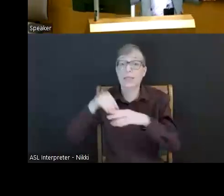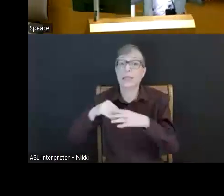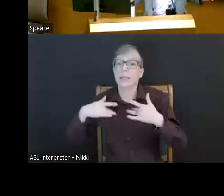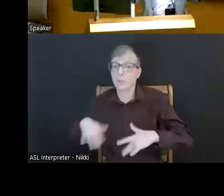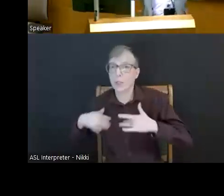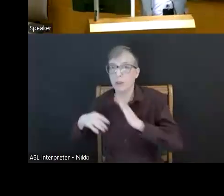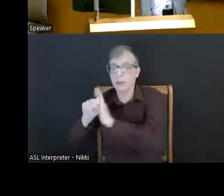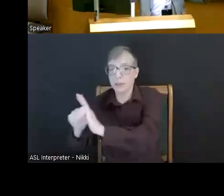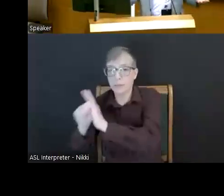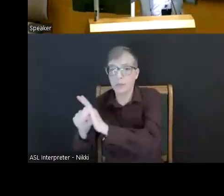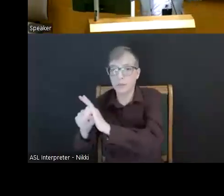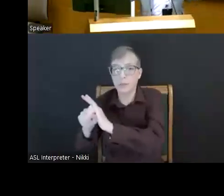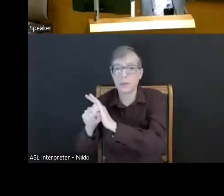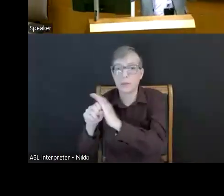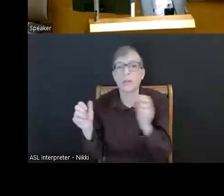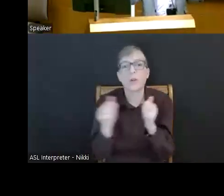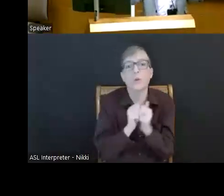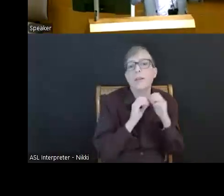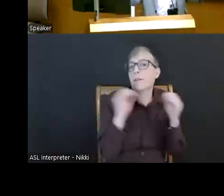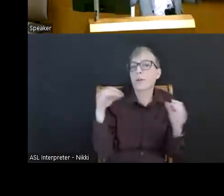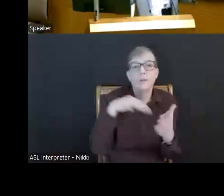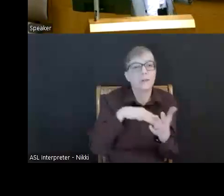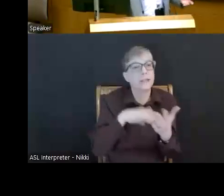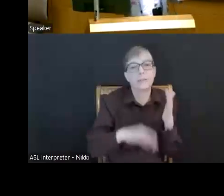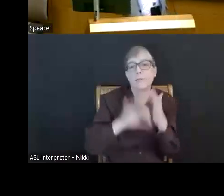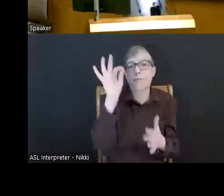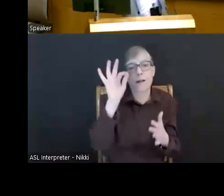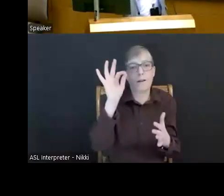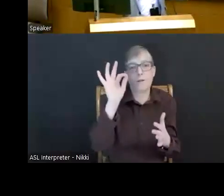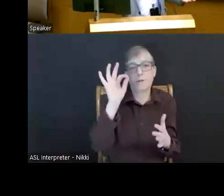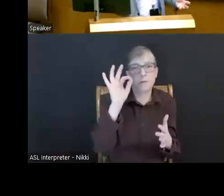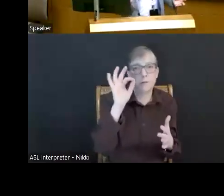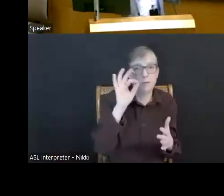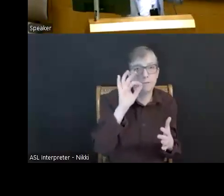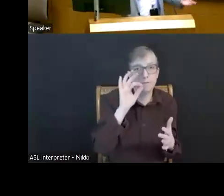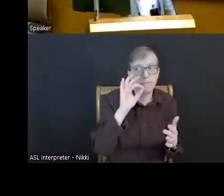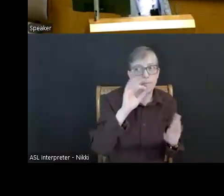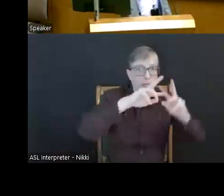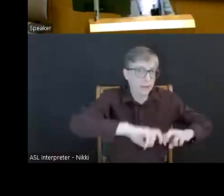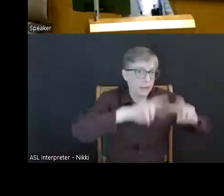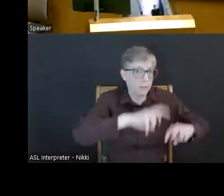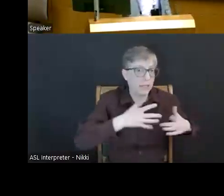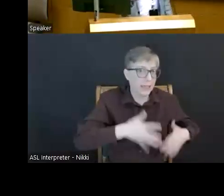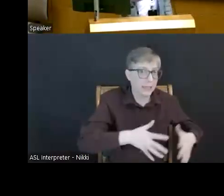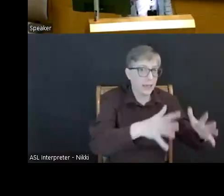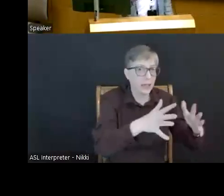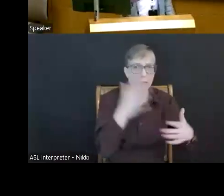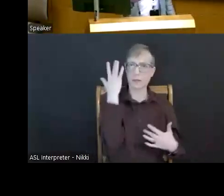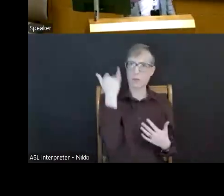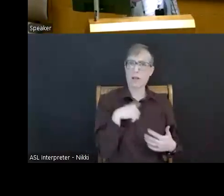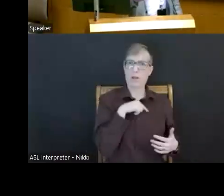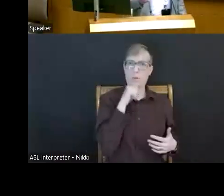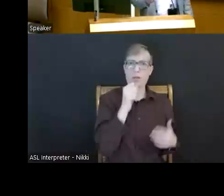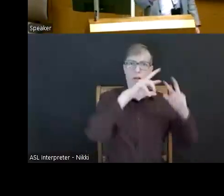ask ourselves, what's wrong with us? Why aren't people studying treatments for anxiety in this